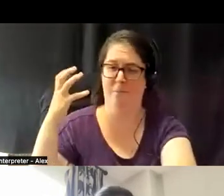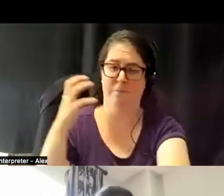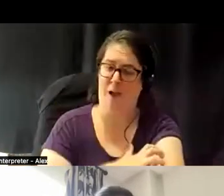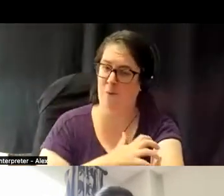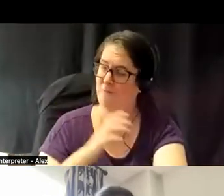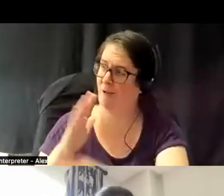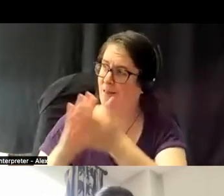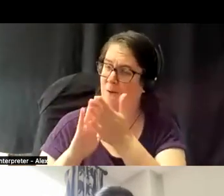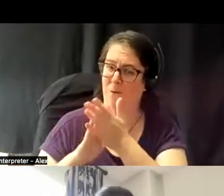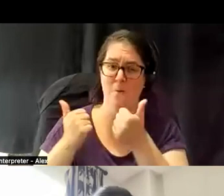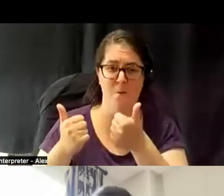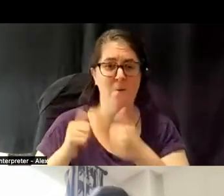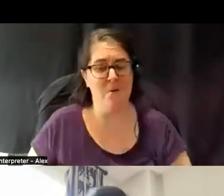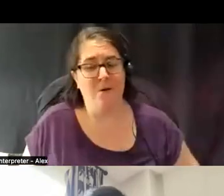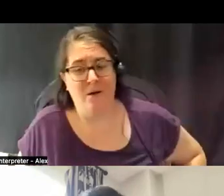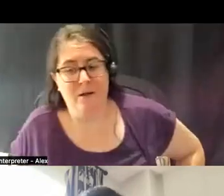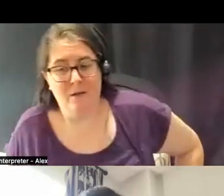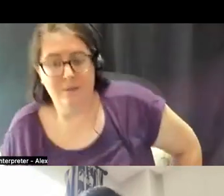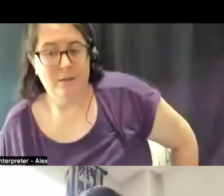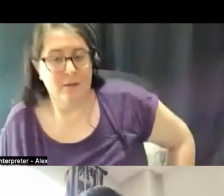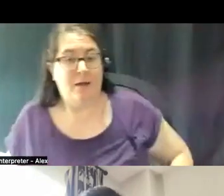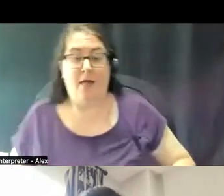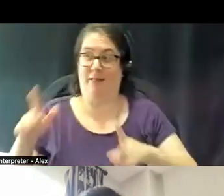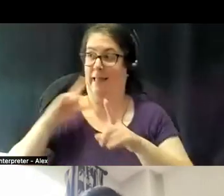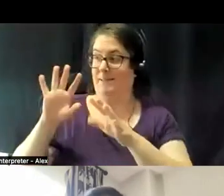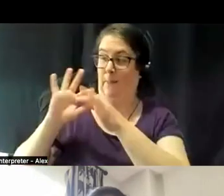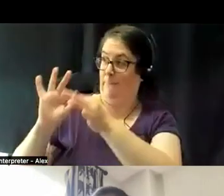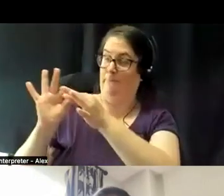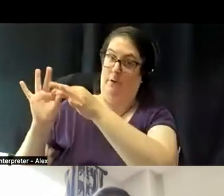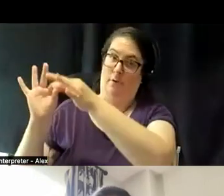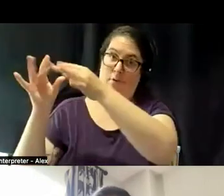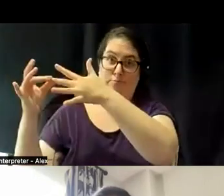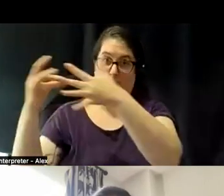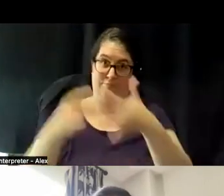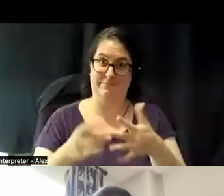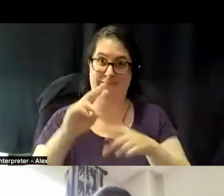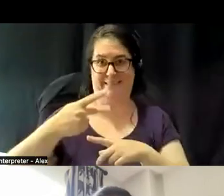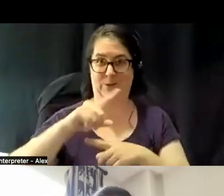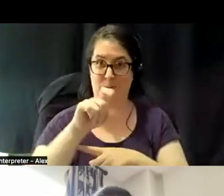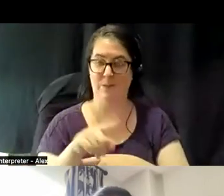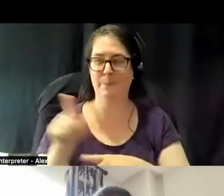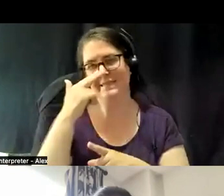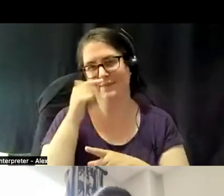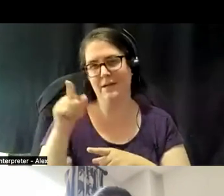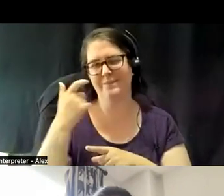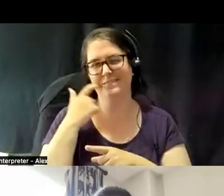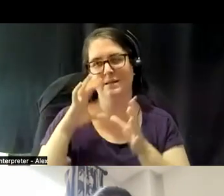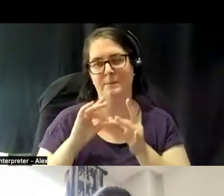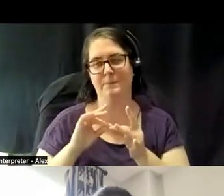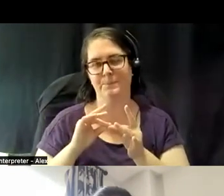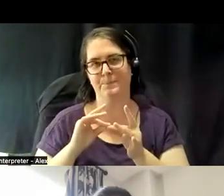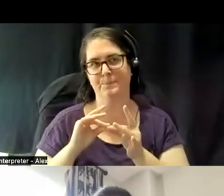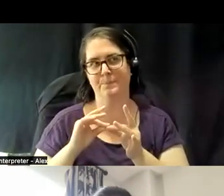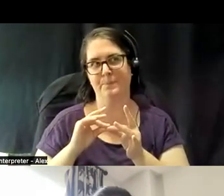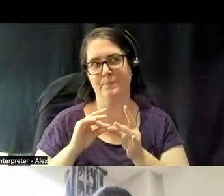to that too. And I think that's actually the perfect way to segue into the next question. But it's funny you say what you just did as